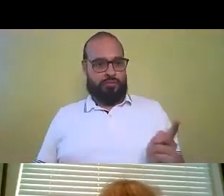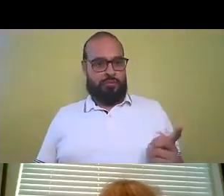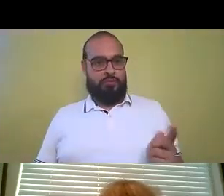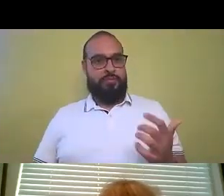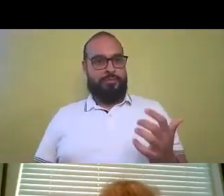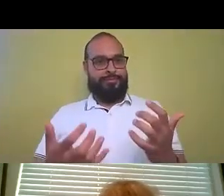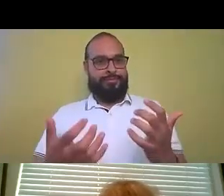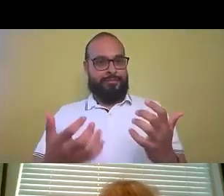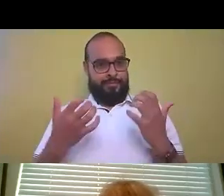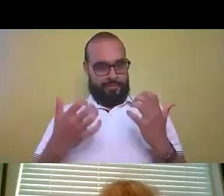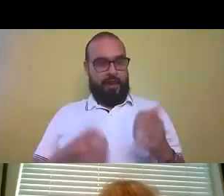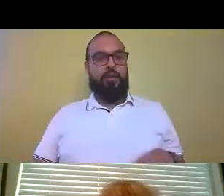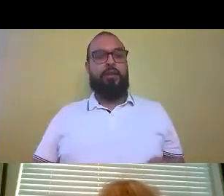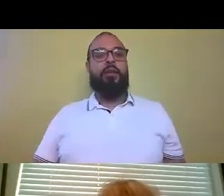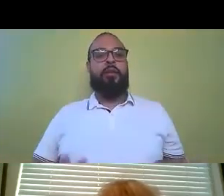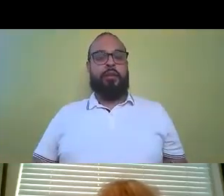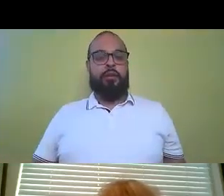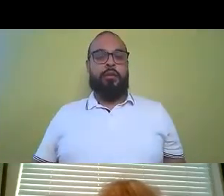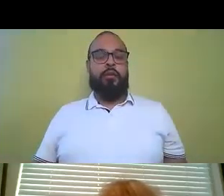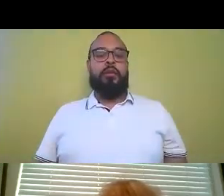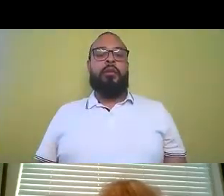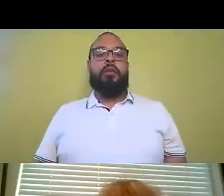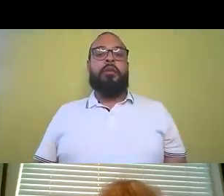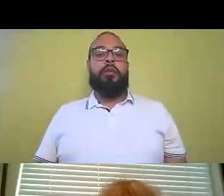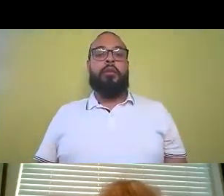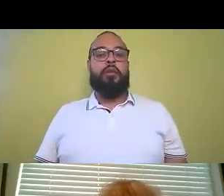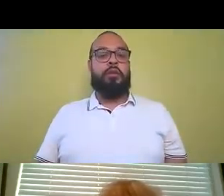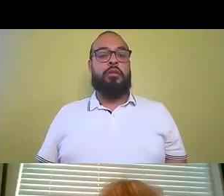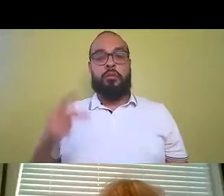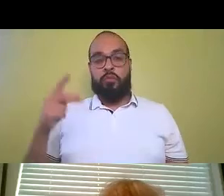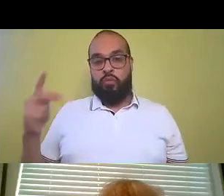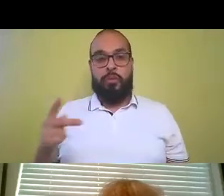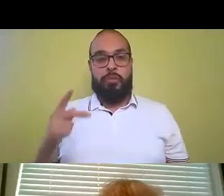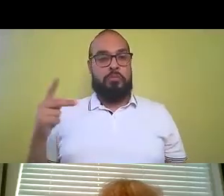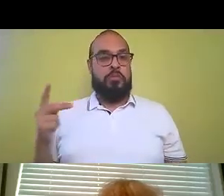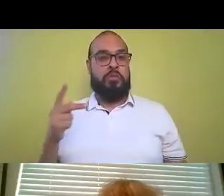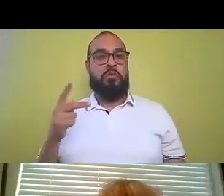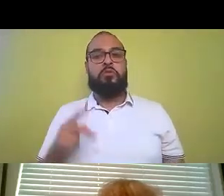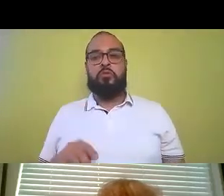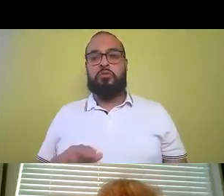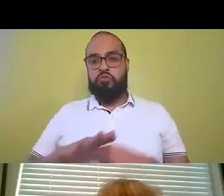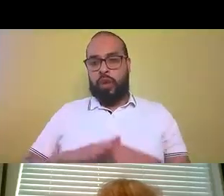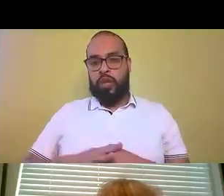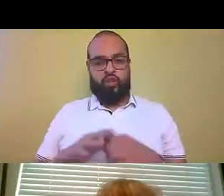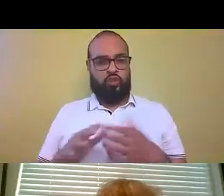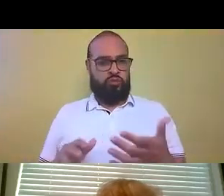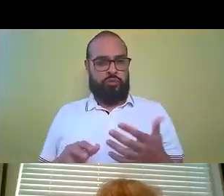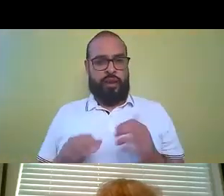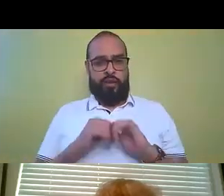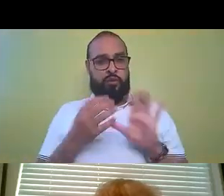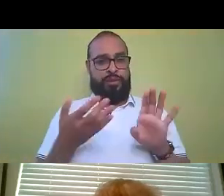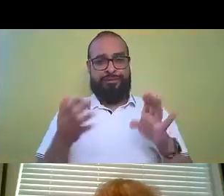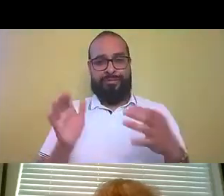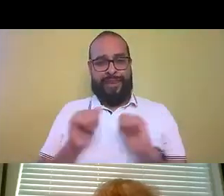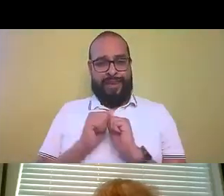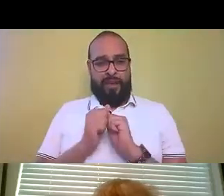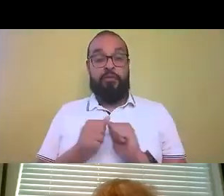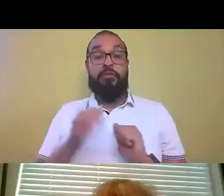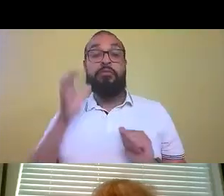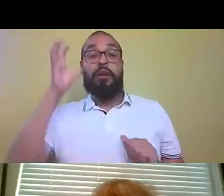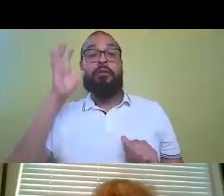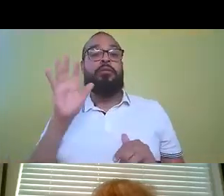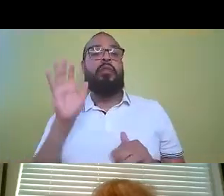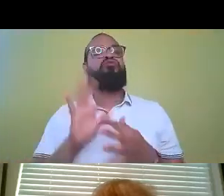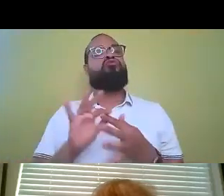deep pressure, maybe proprioception. How do we redirect it? Some parents will say, I'm fine with them jumping